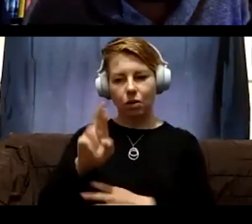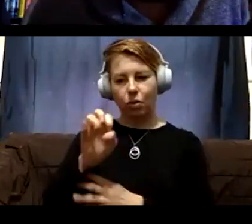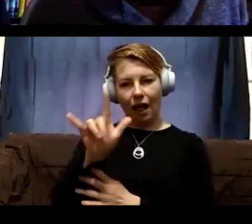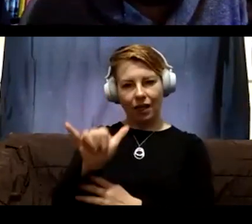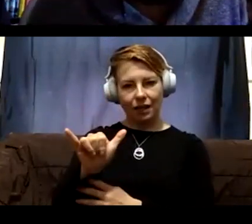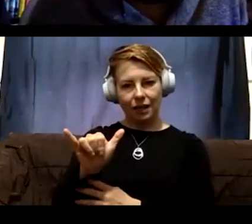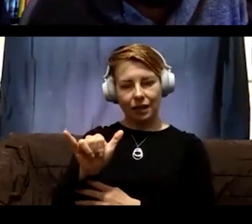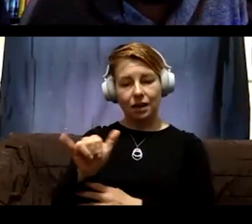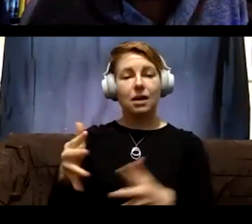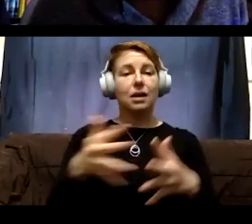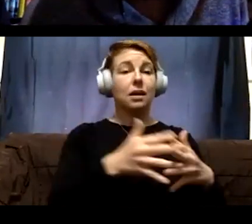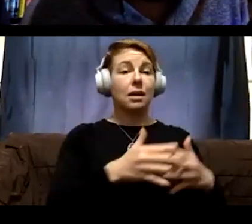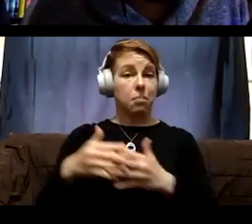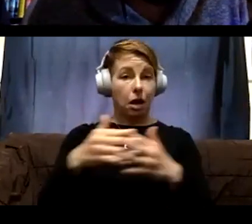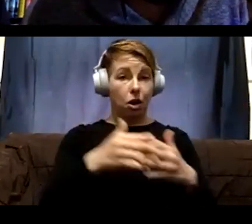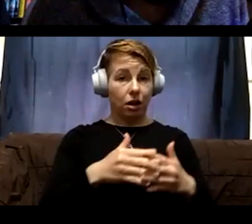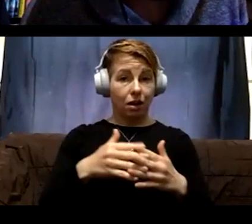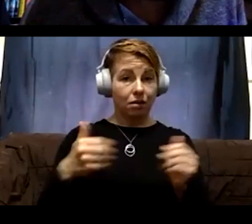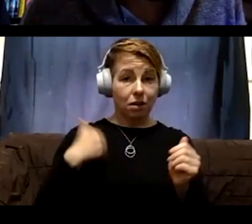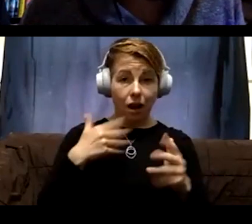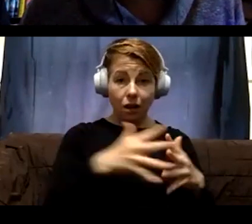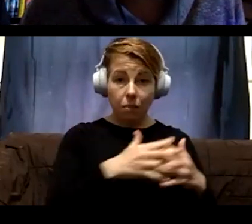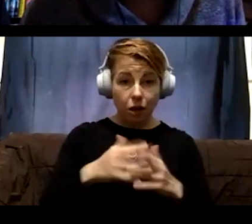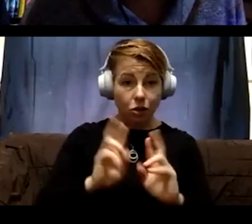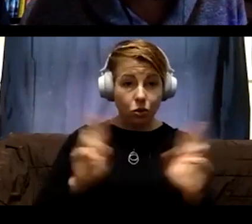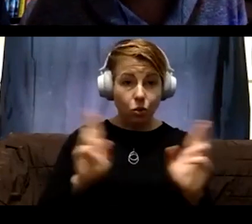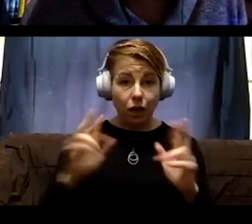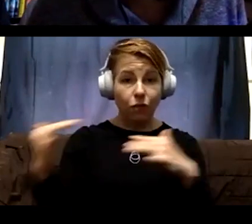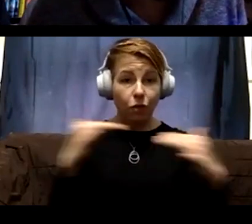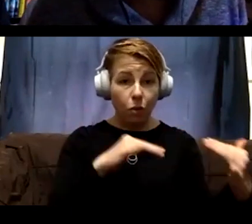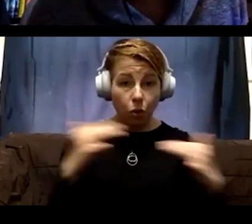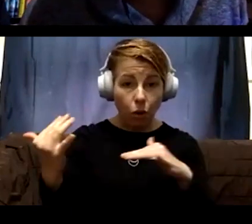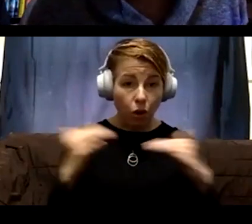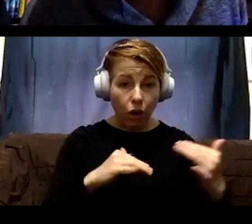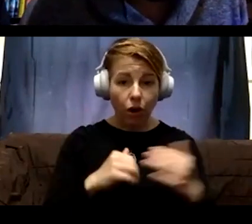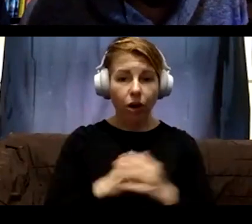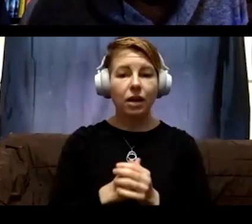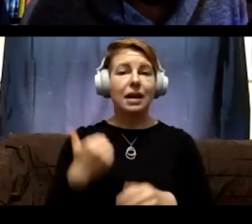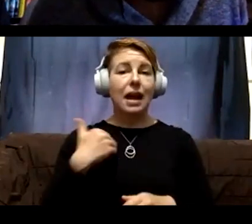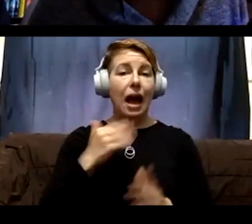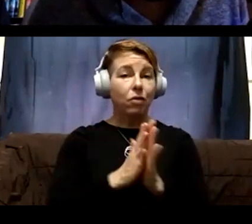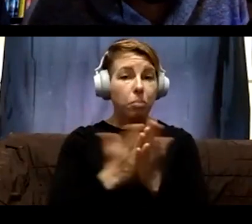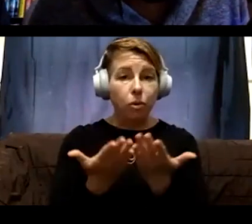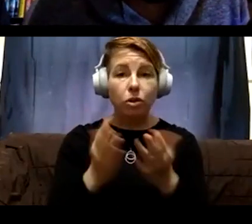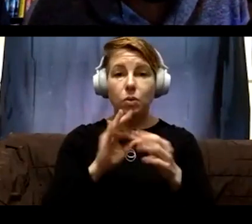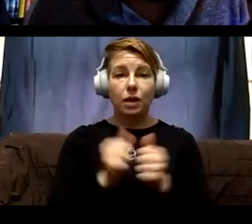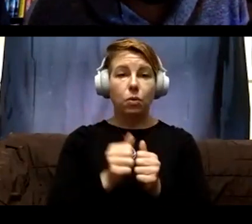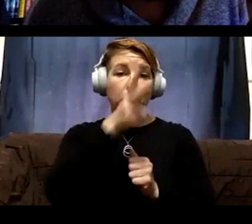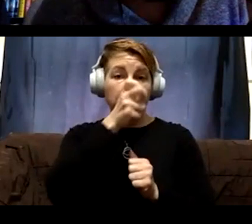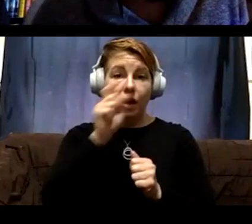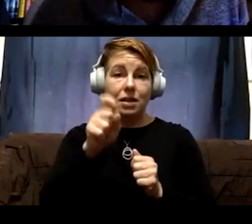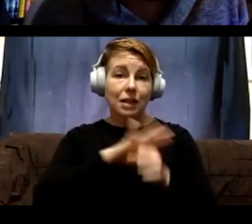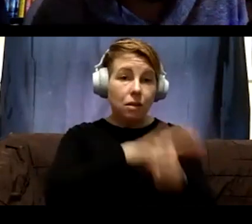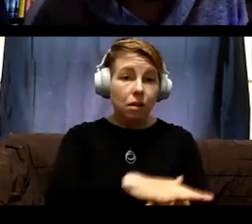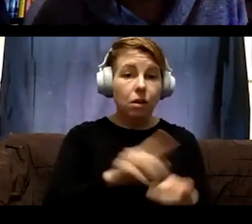for war a continent away by books whose covers feature bugs to be squashed and women to be rescued, there's another type of science